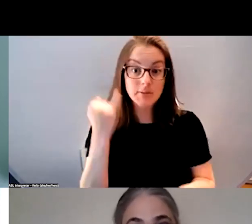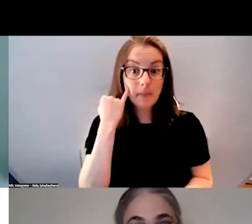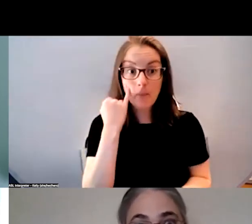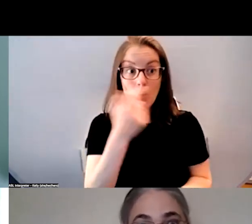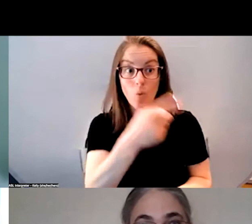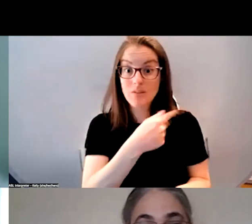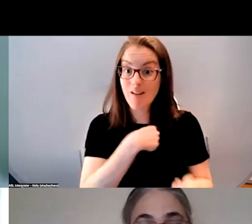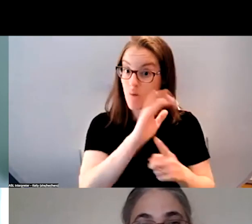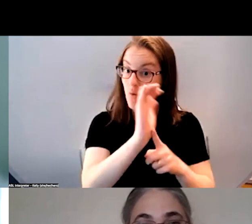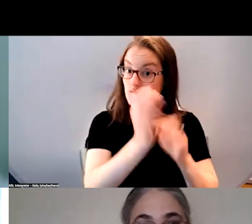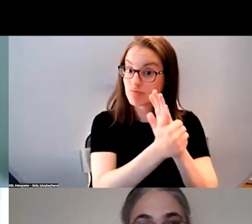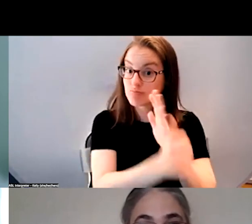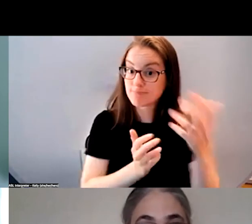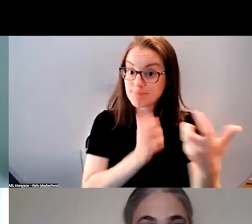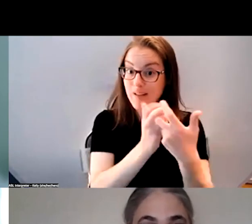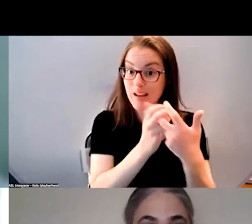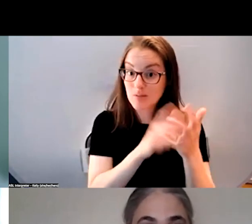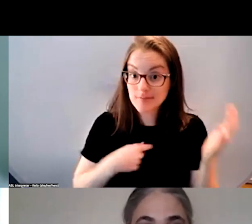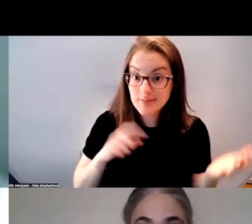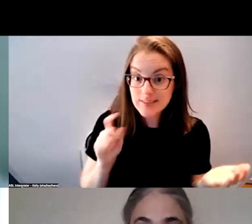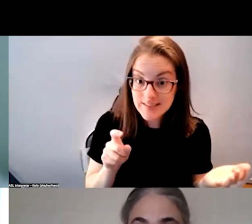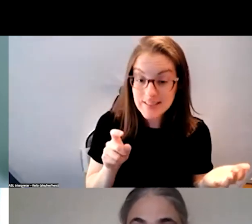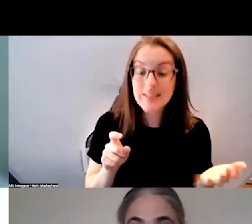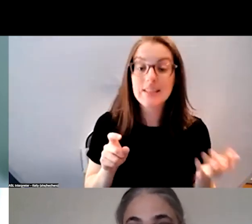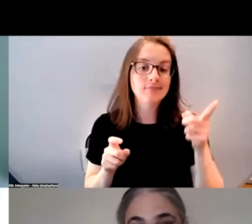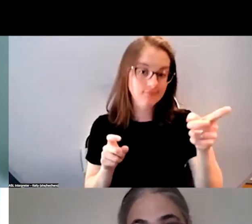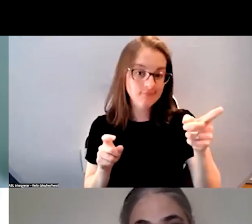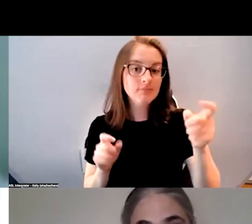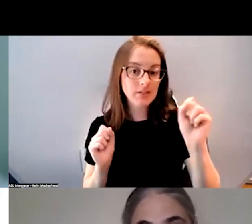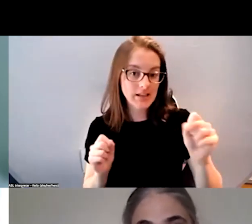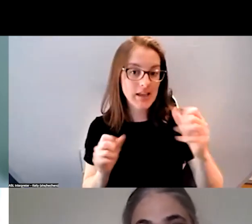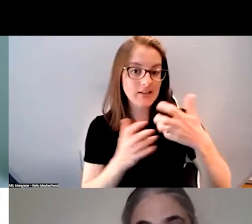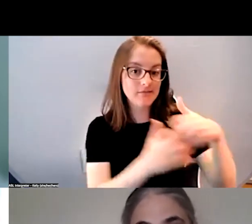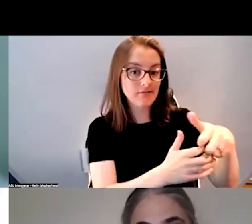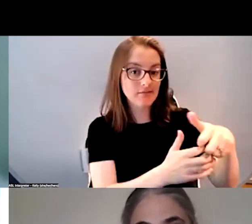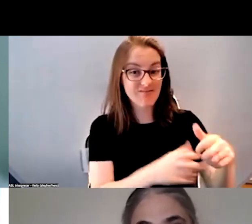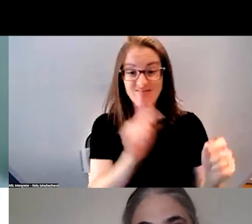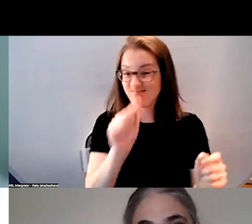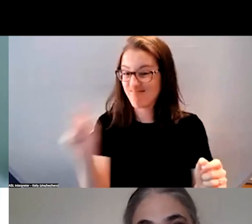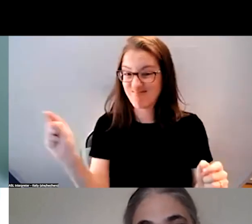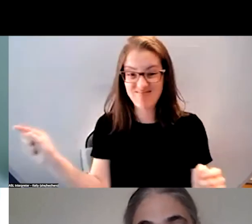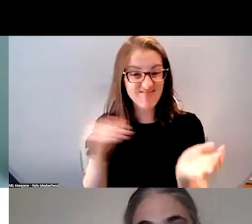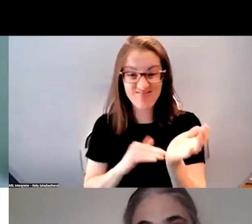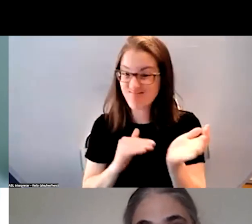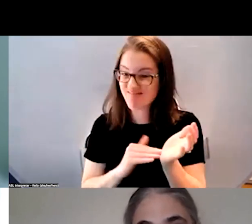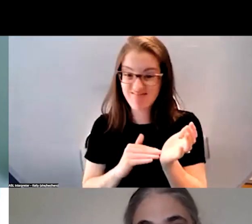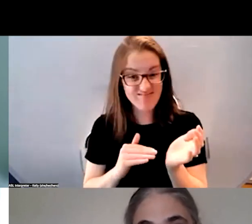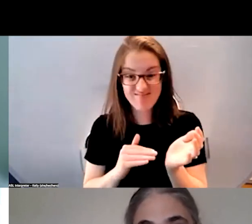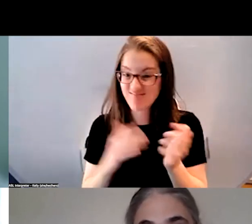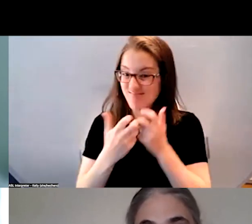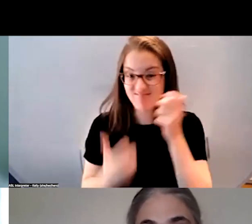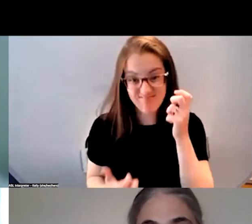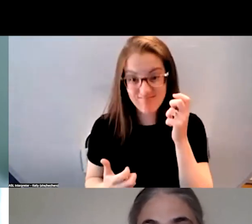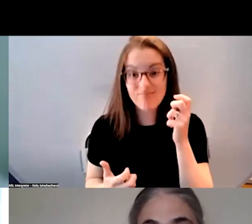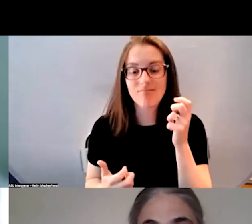example, and able to provide services in a way that other providers near you can't. So there are certainly